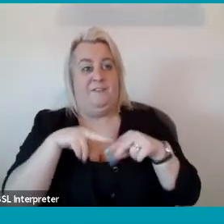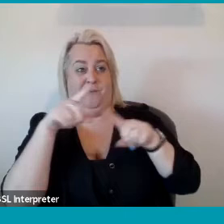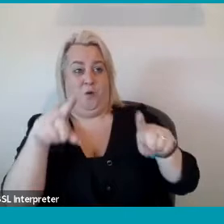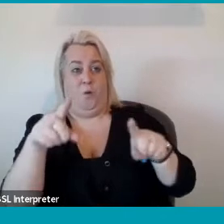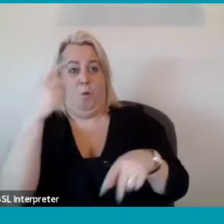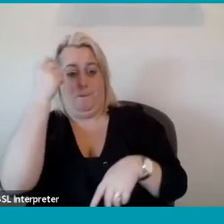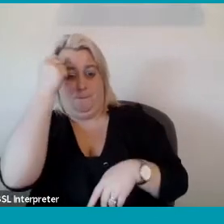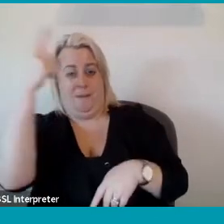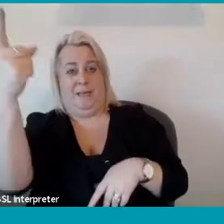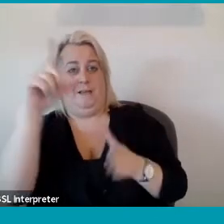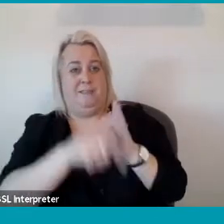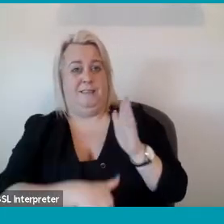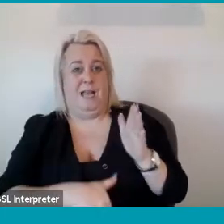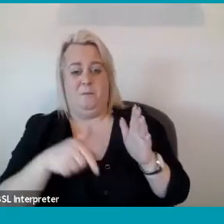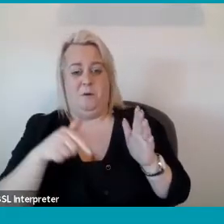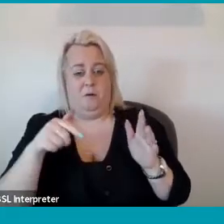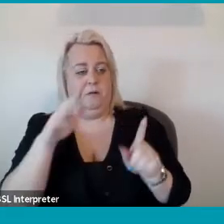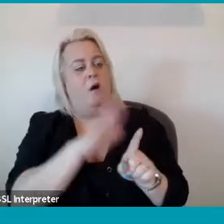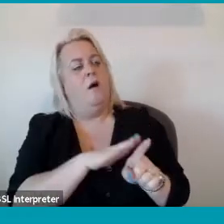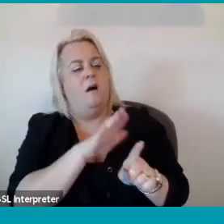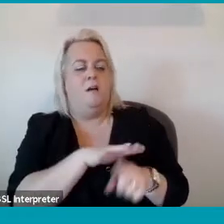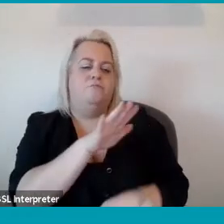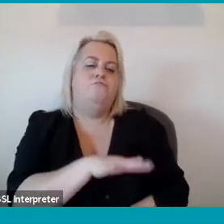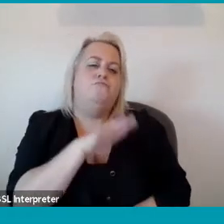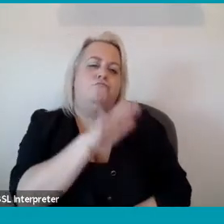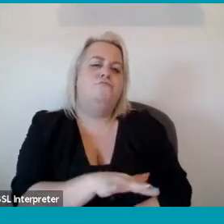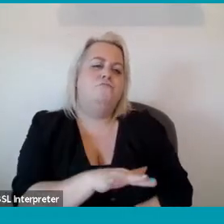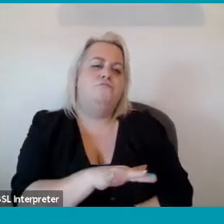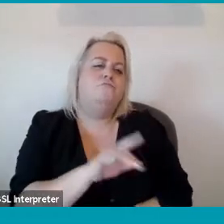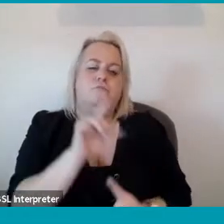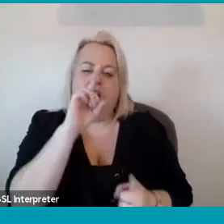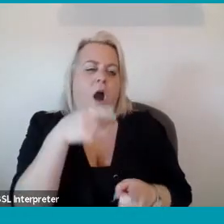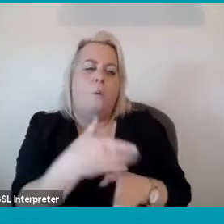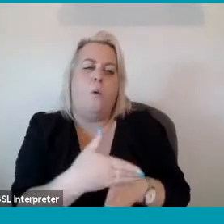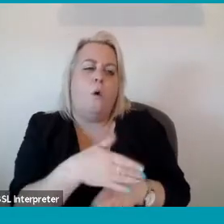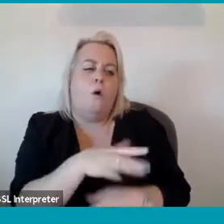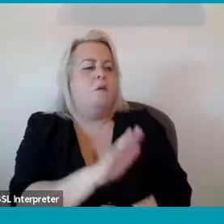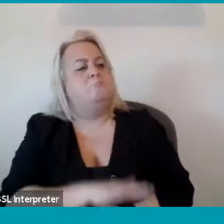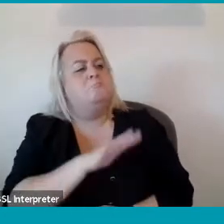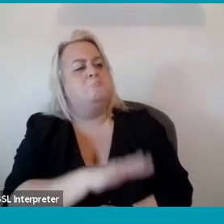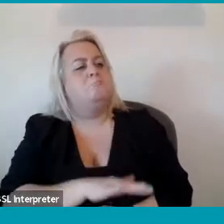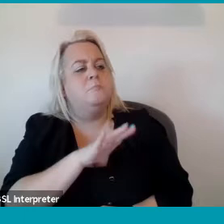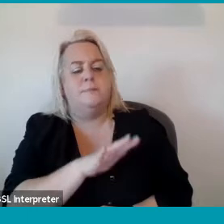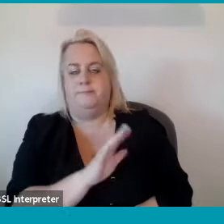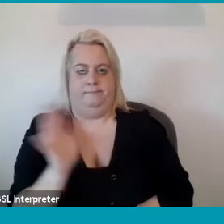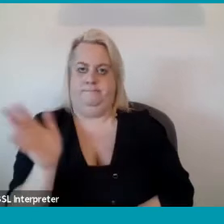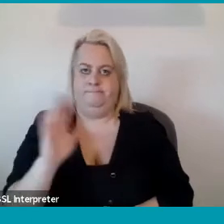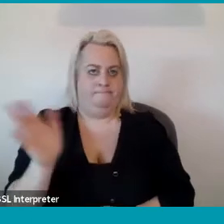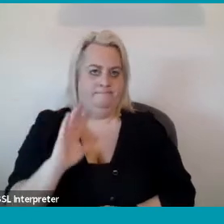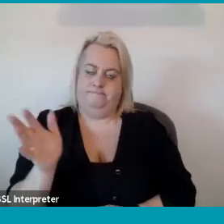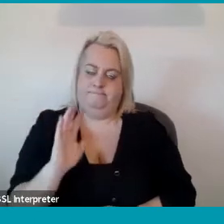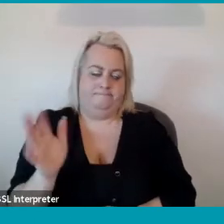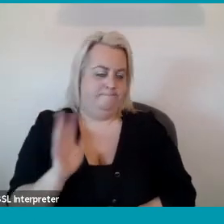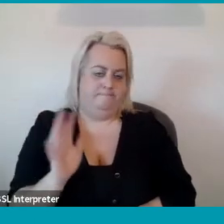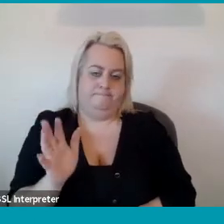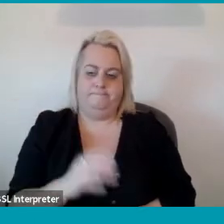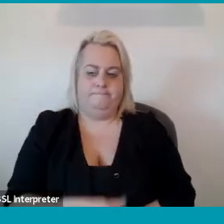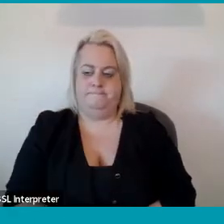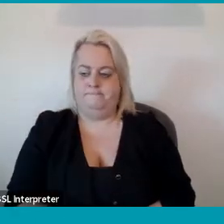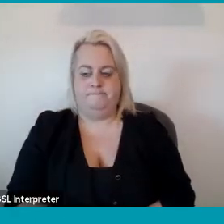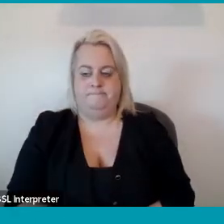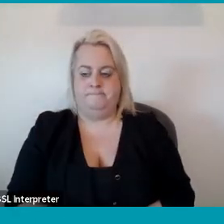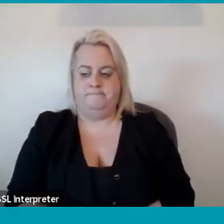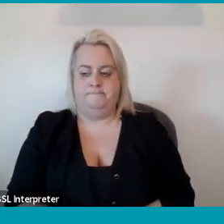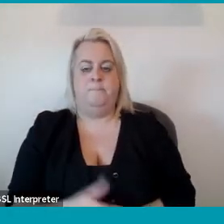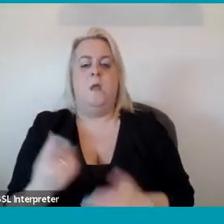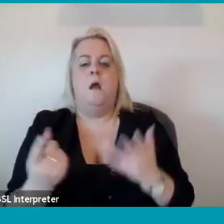disabled people are objects of pity and pretty useless and not very good at doing stuff, because that's how we're portrayed. The model I didn't talk